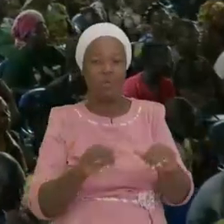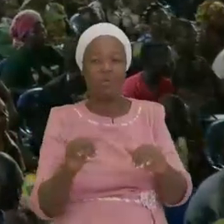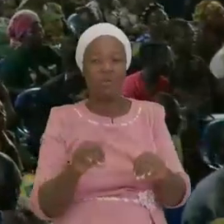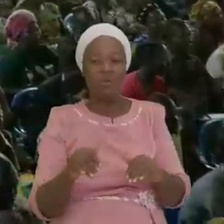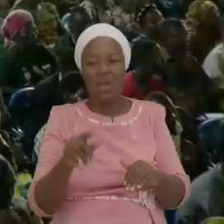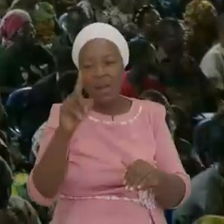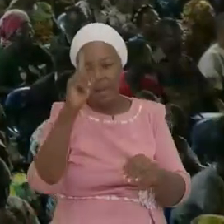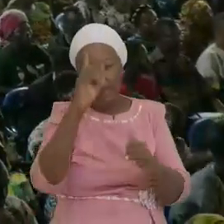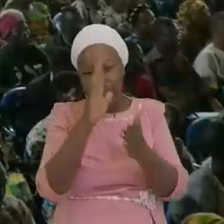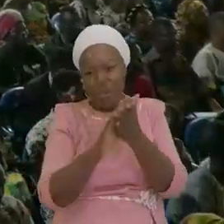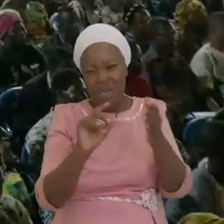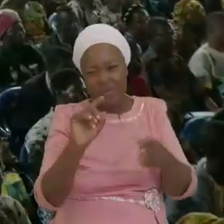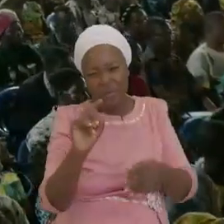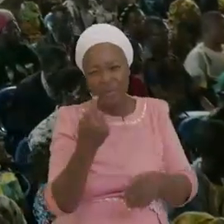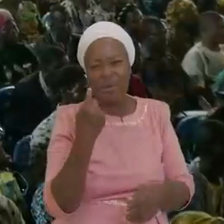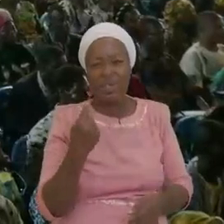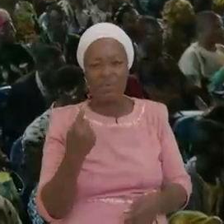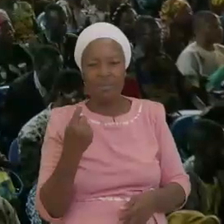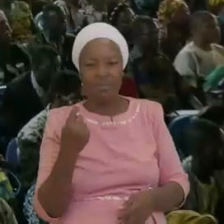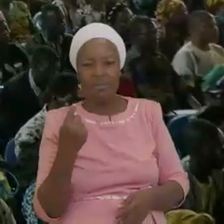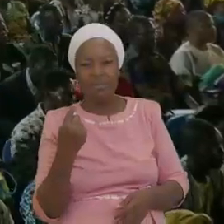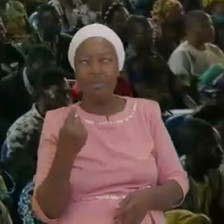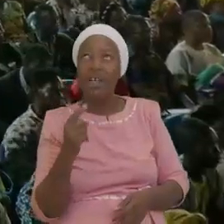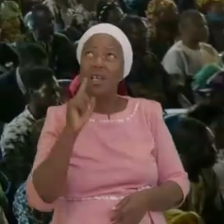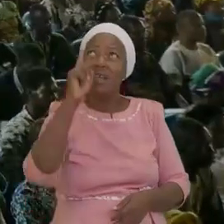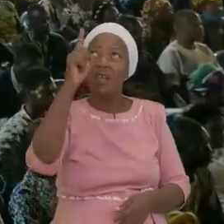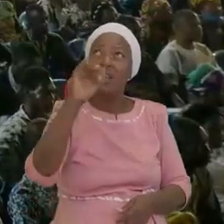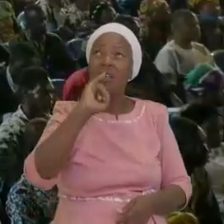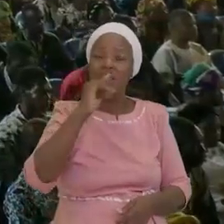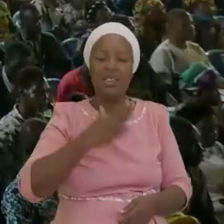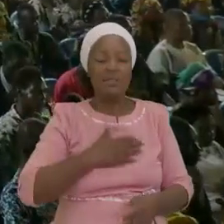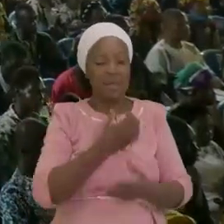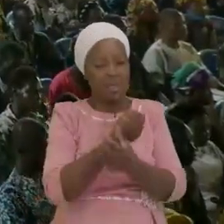Believe only. He is my Savior.